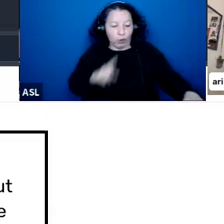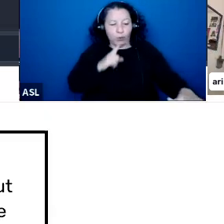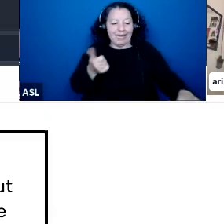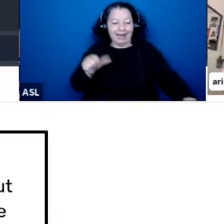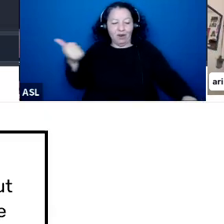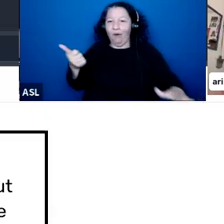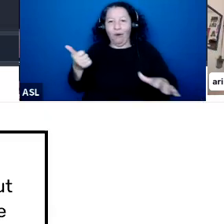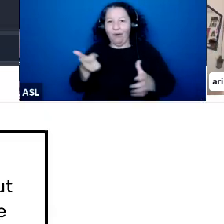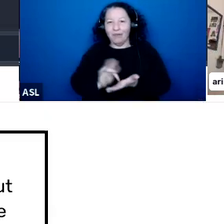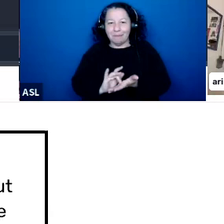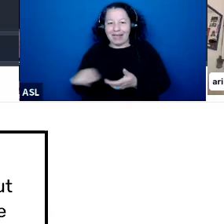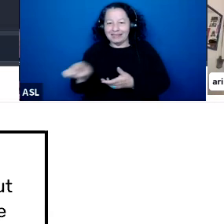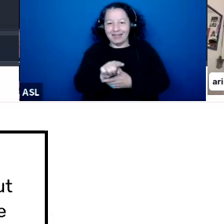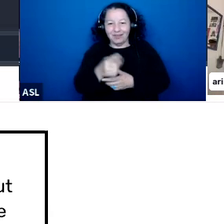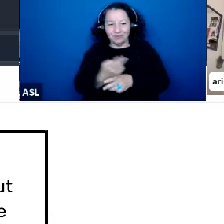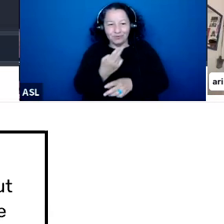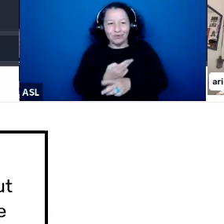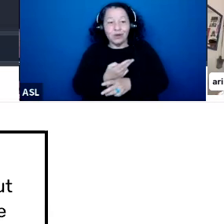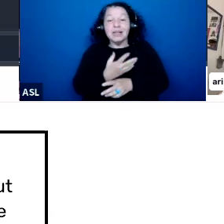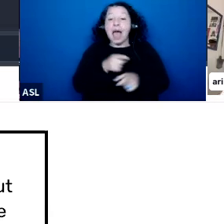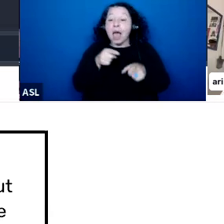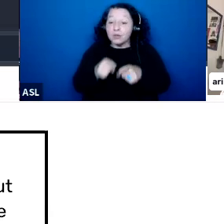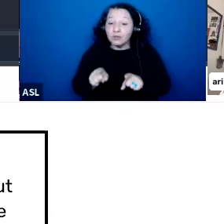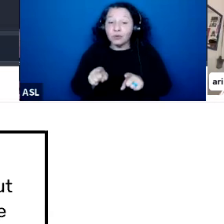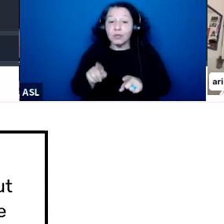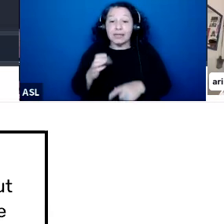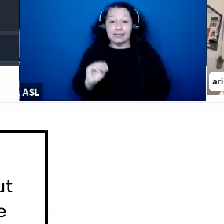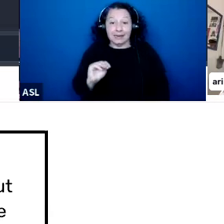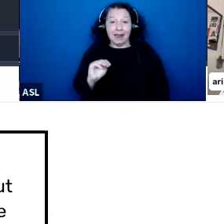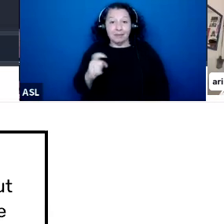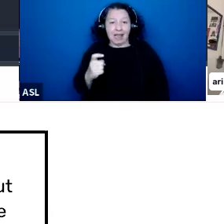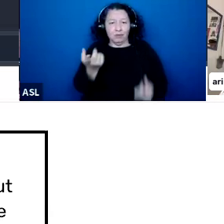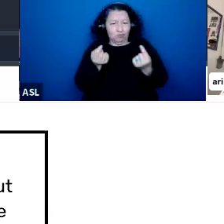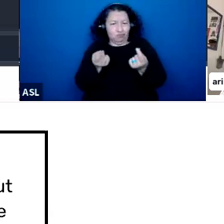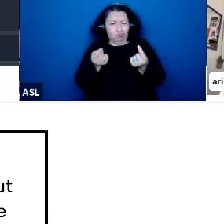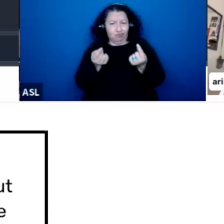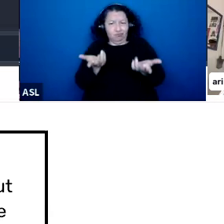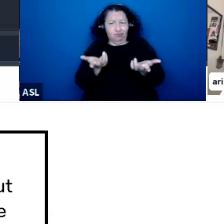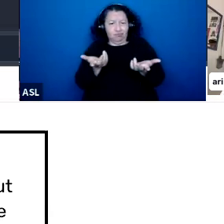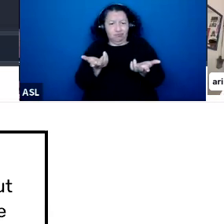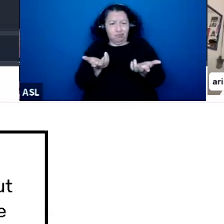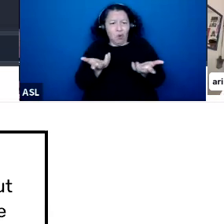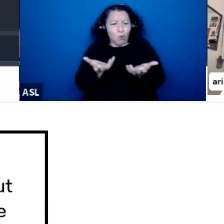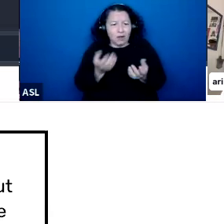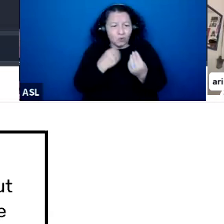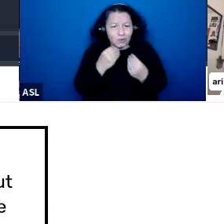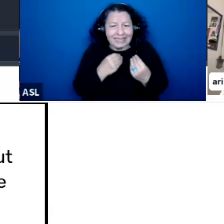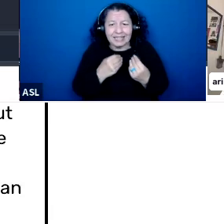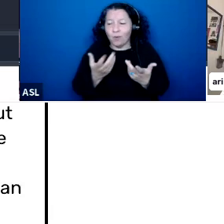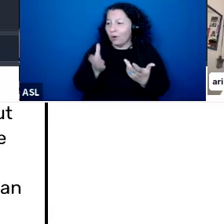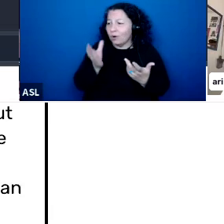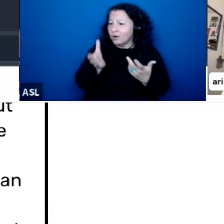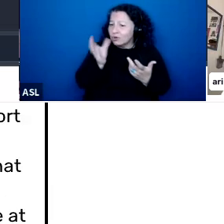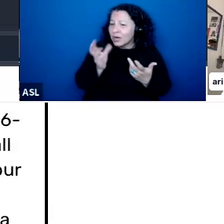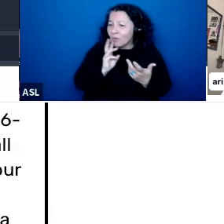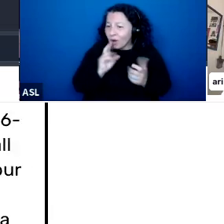just any other meds that you're taking. Then during chemsex, what can you do? Um, eat